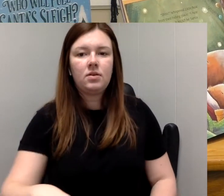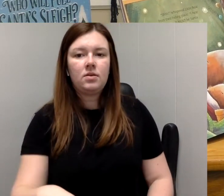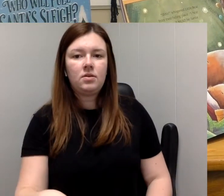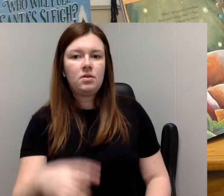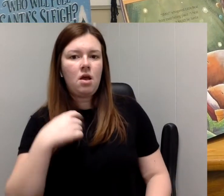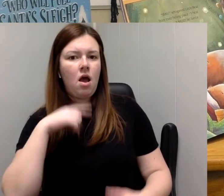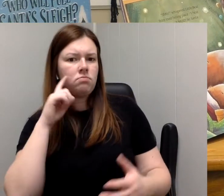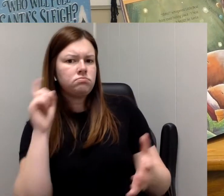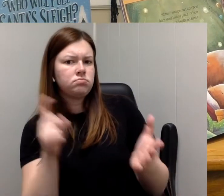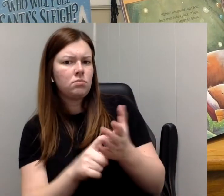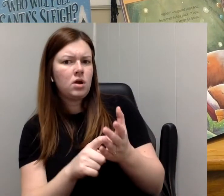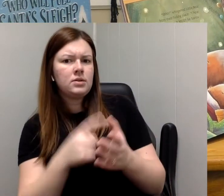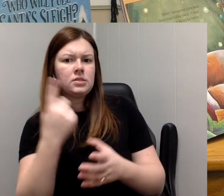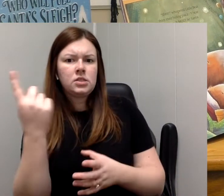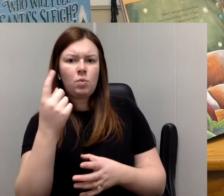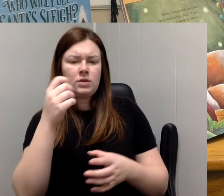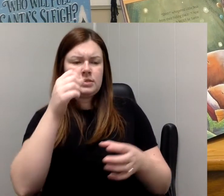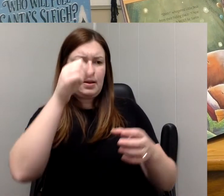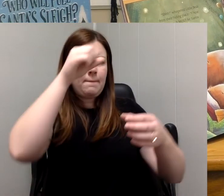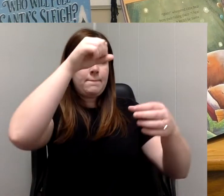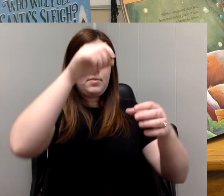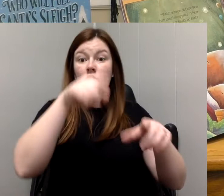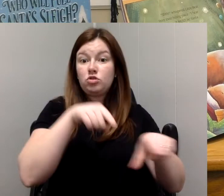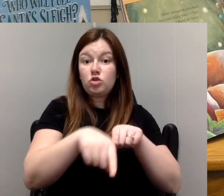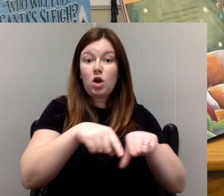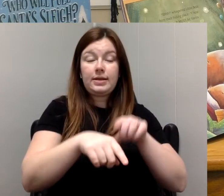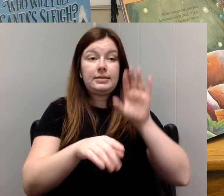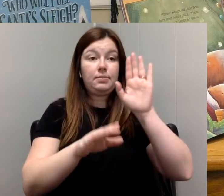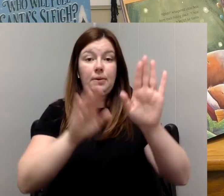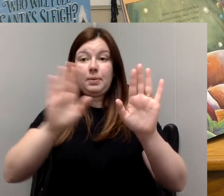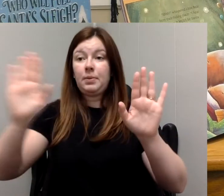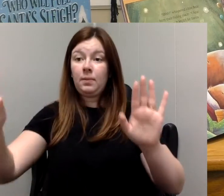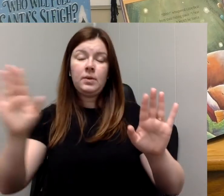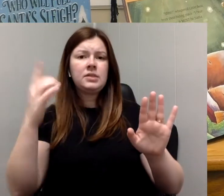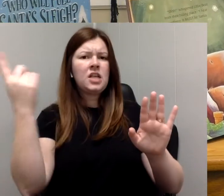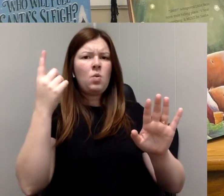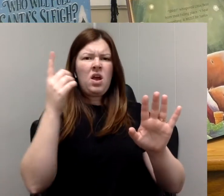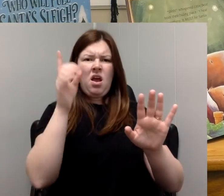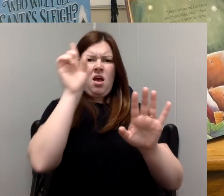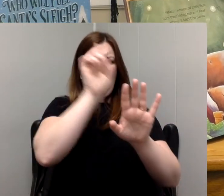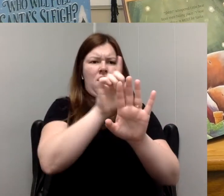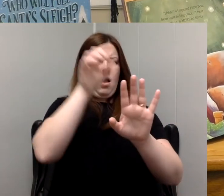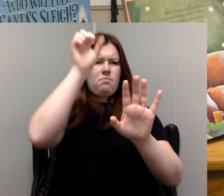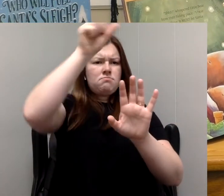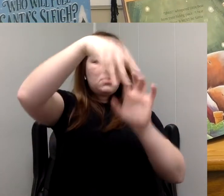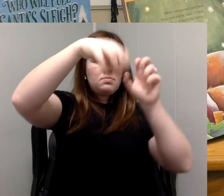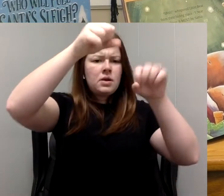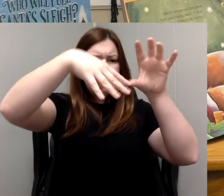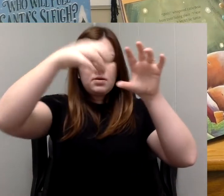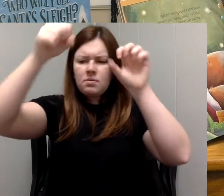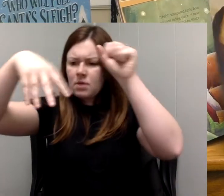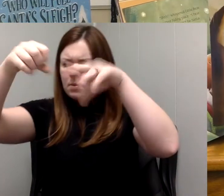was putting presents in the stocking. Big Bear turned on his flashlight to see.